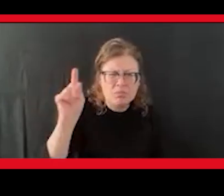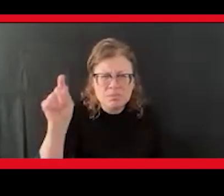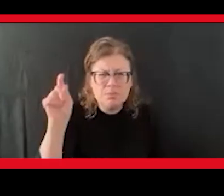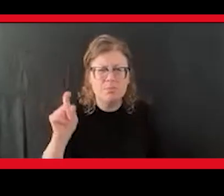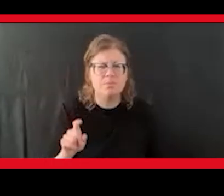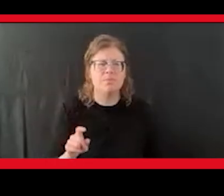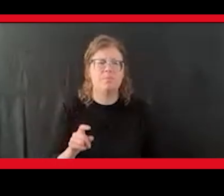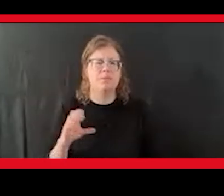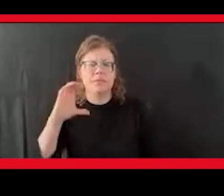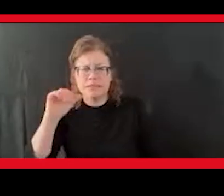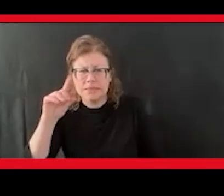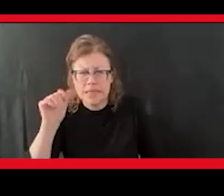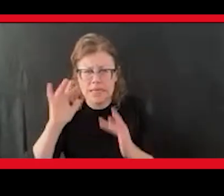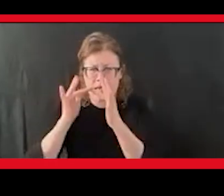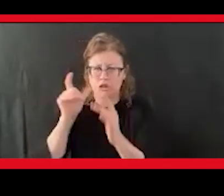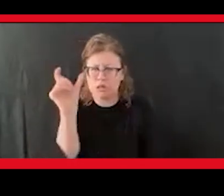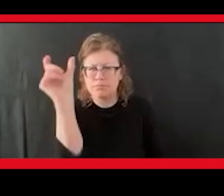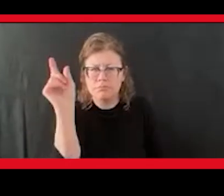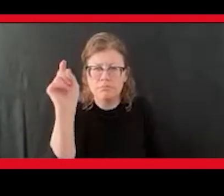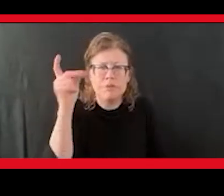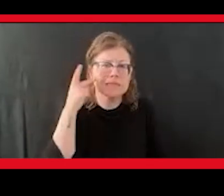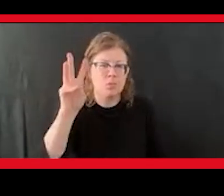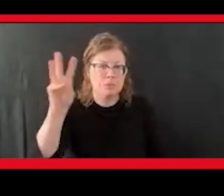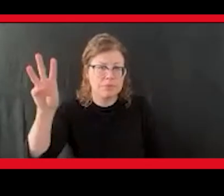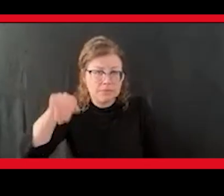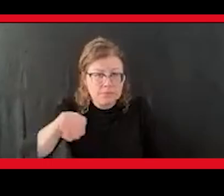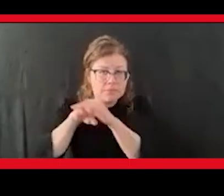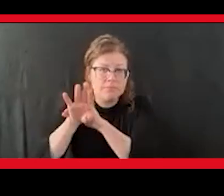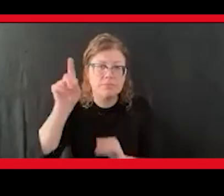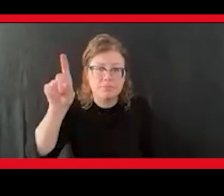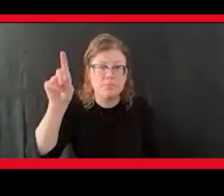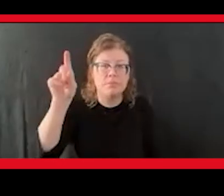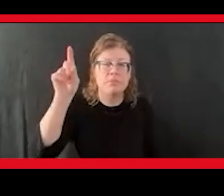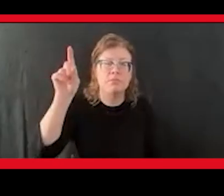and it's linked in multiple areas of the program guidelines as well.